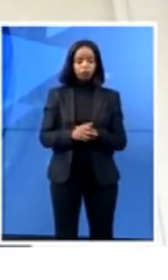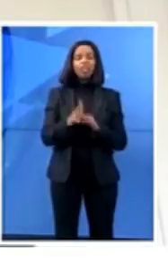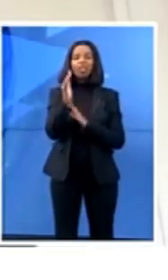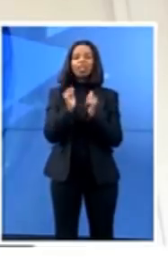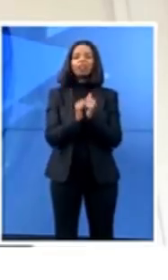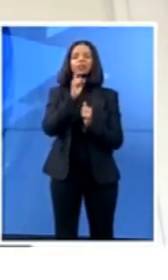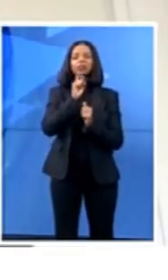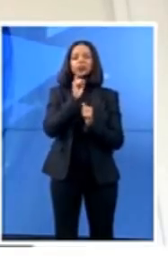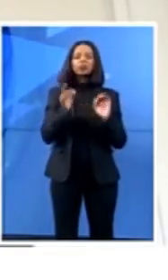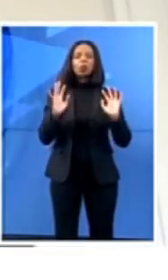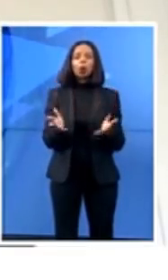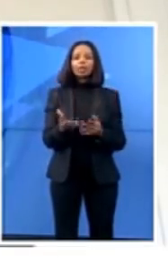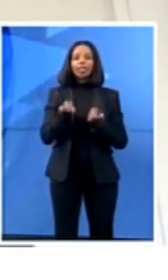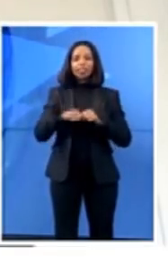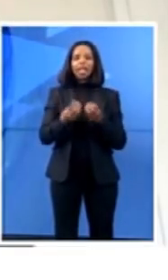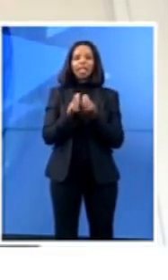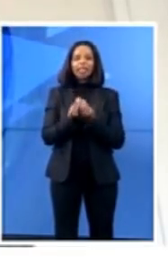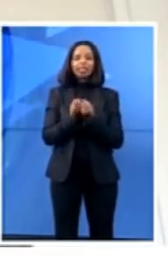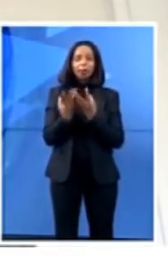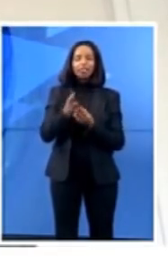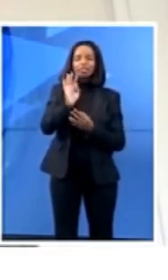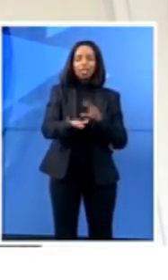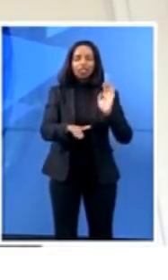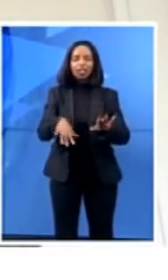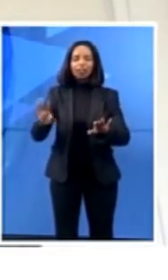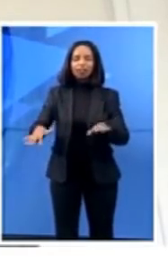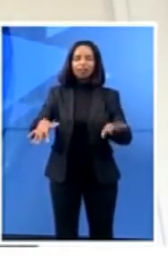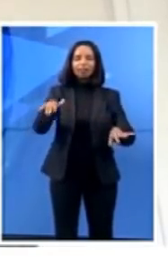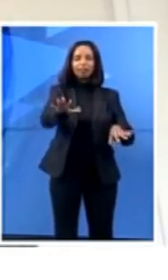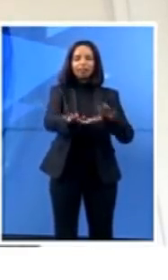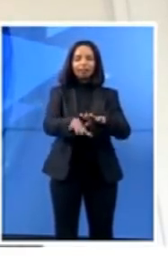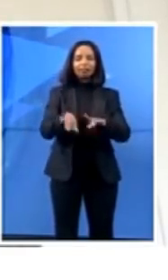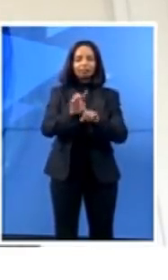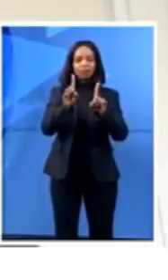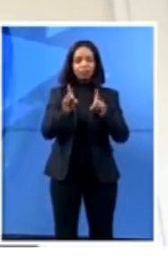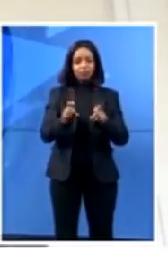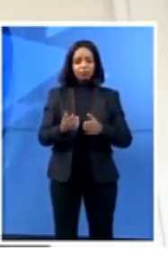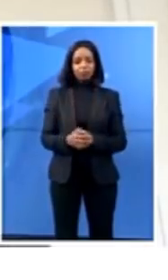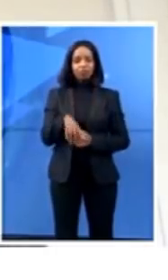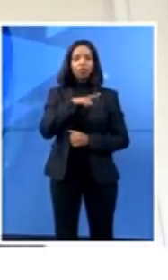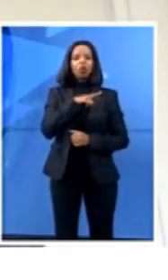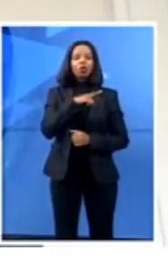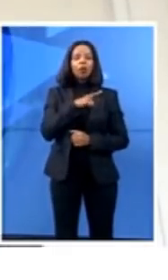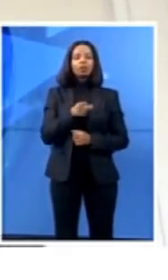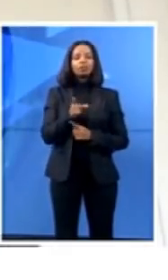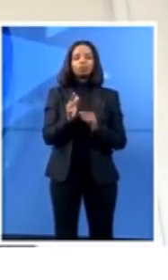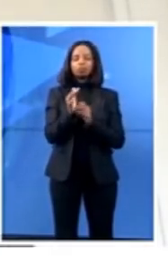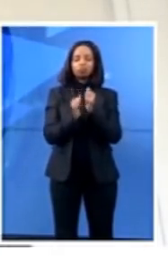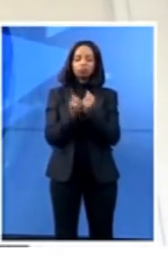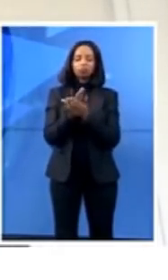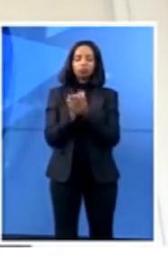things? Yeah. The good thing about using your hands is that you come away and you'll wash them, because you know you've handled lots of things. You know you've been to a